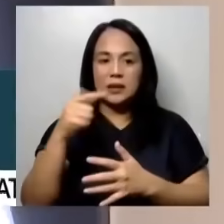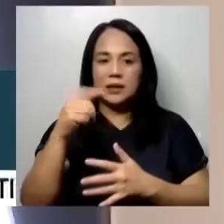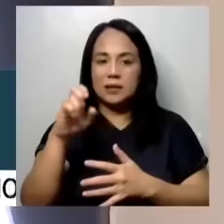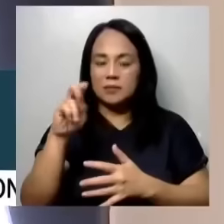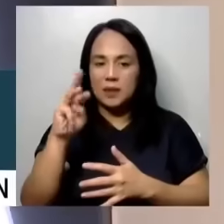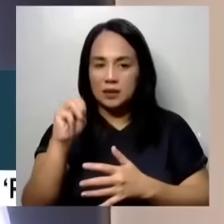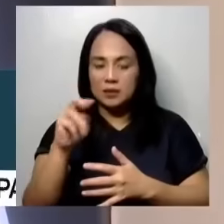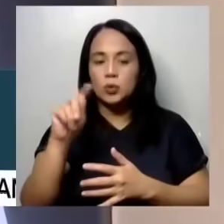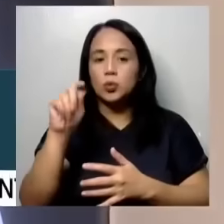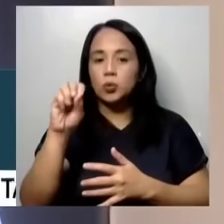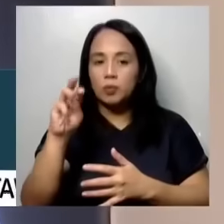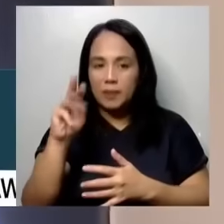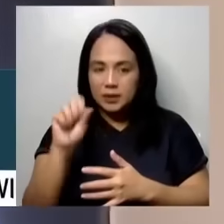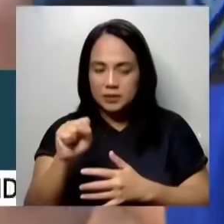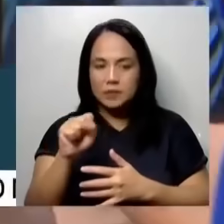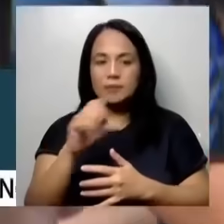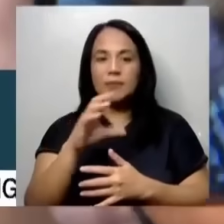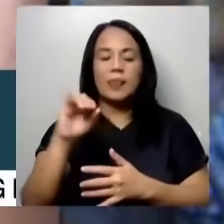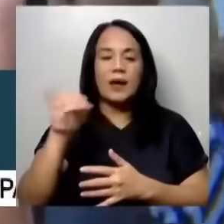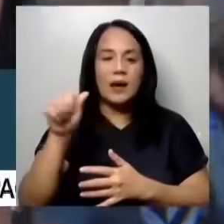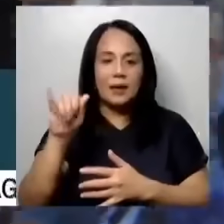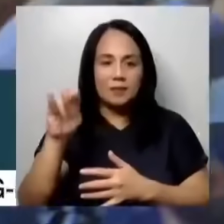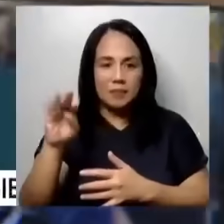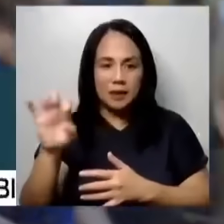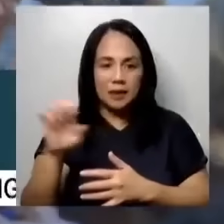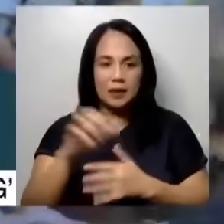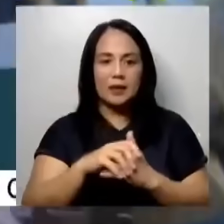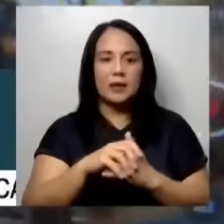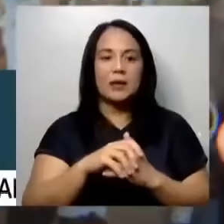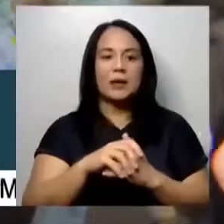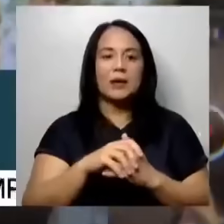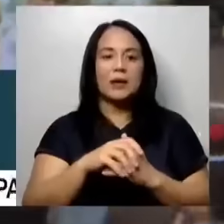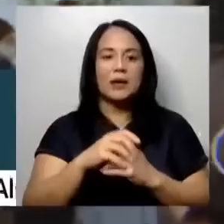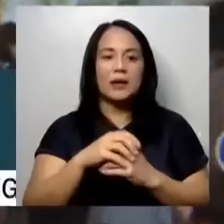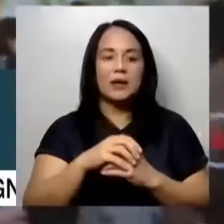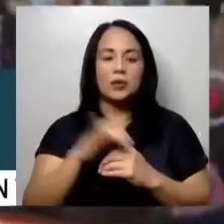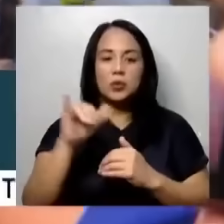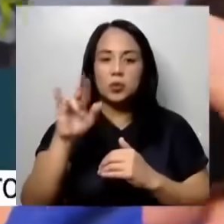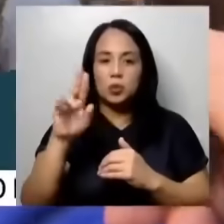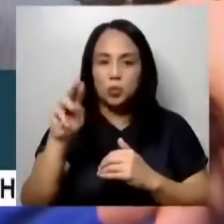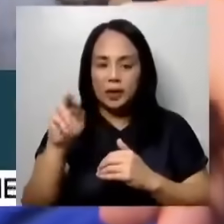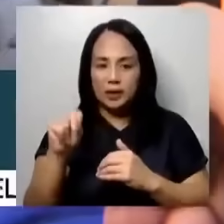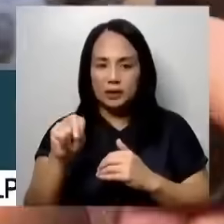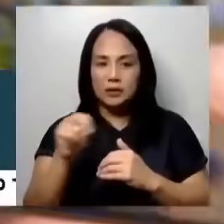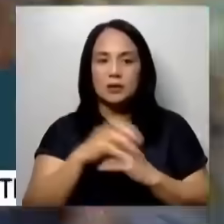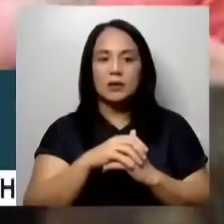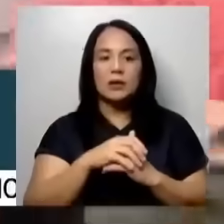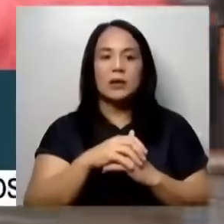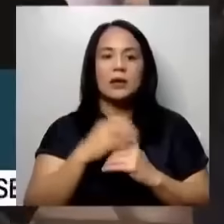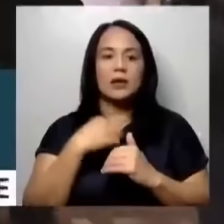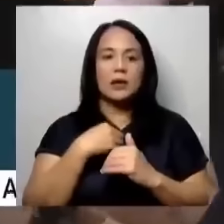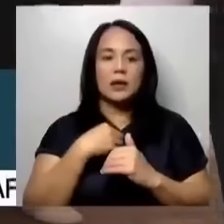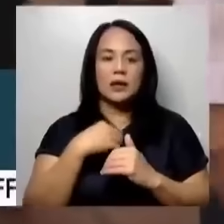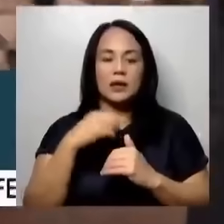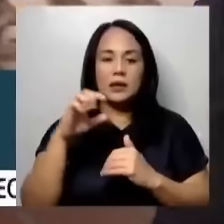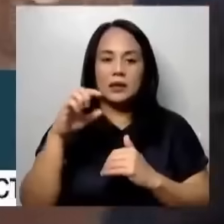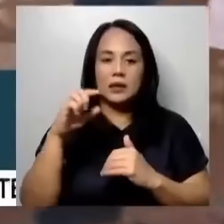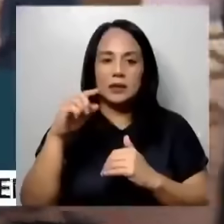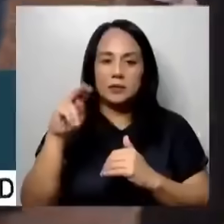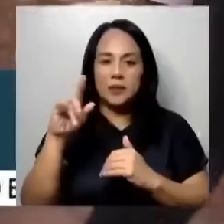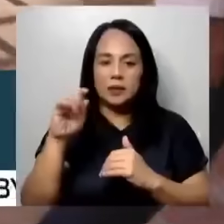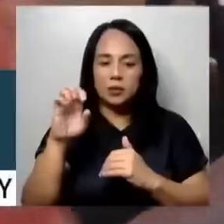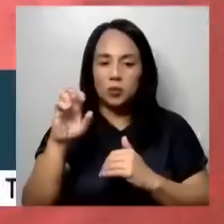Tomas Donina, Jaime Pacho Wutuan Yuan, alias Peter Ko, Engelberto, Jerry R.